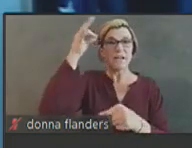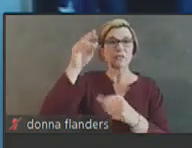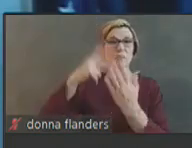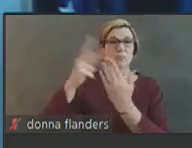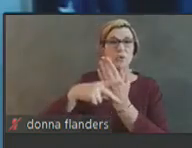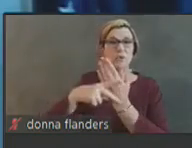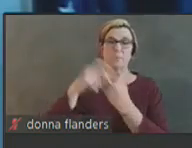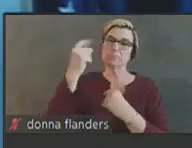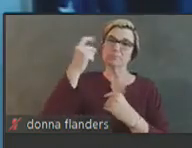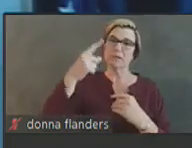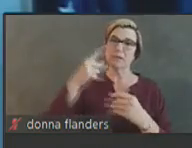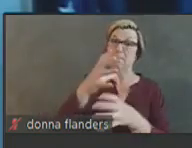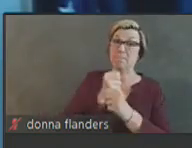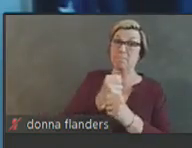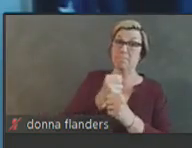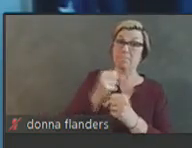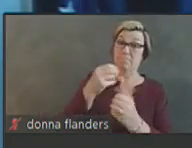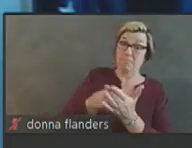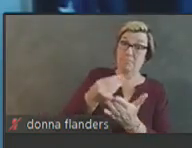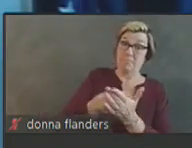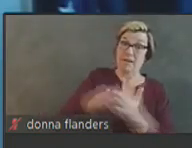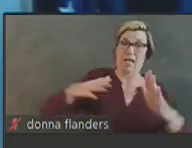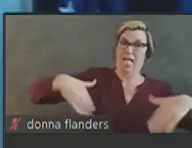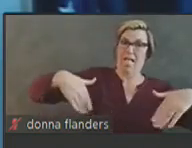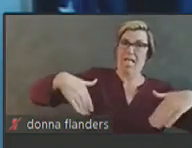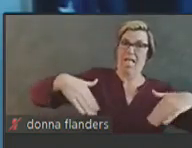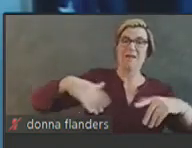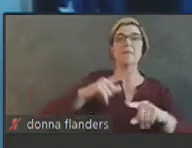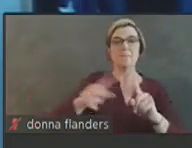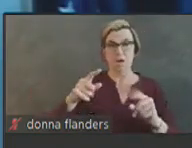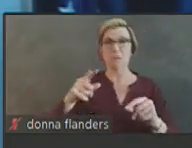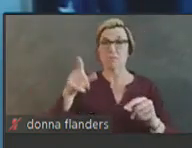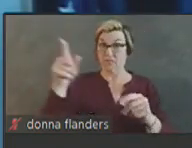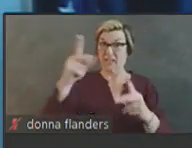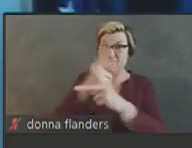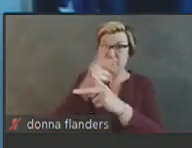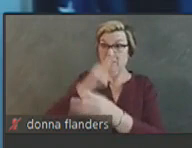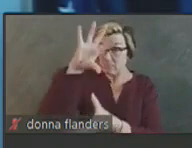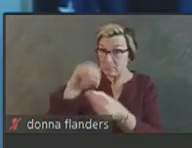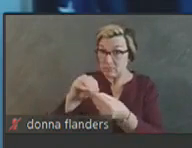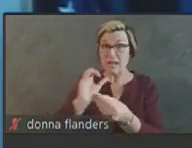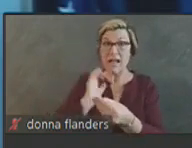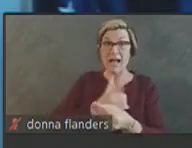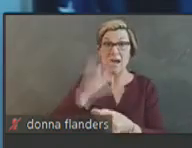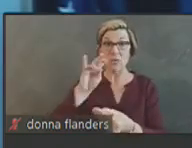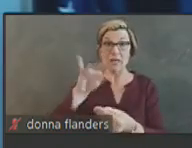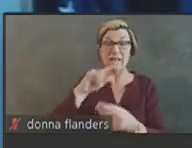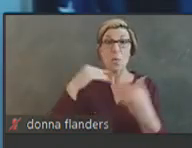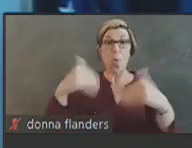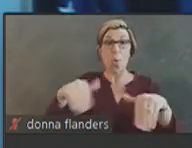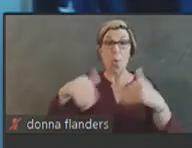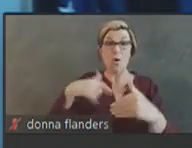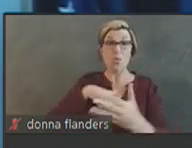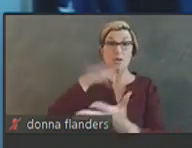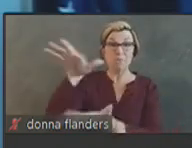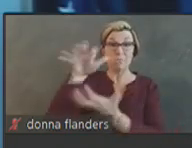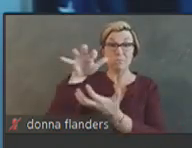yet been received, it's been determined that we will receive this much, much needed